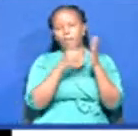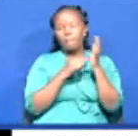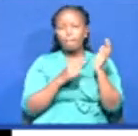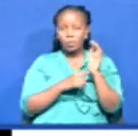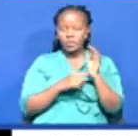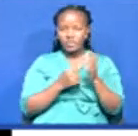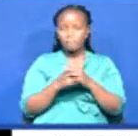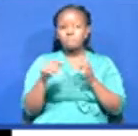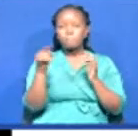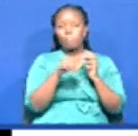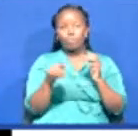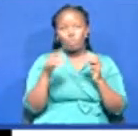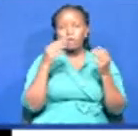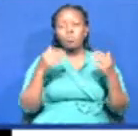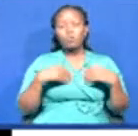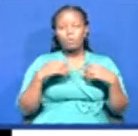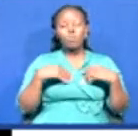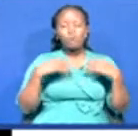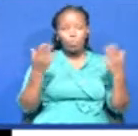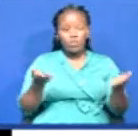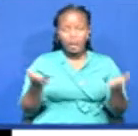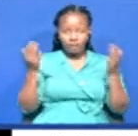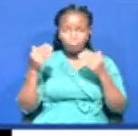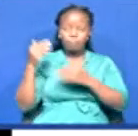have the border